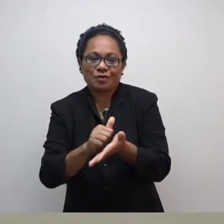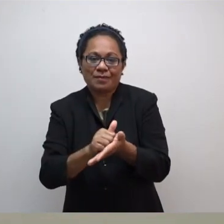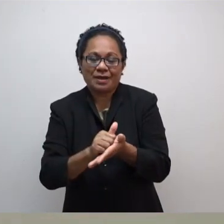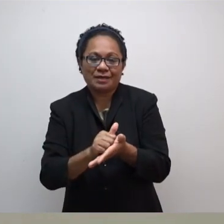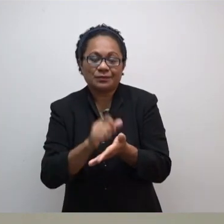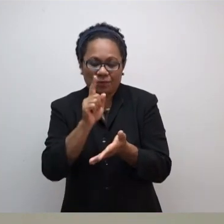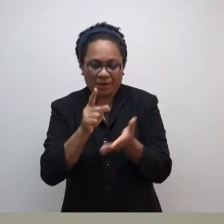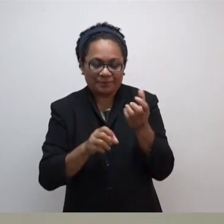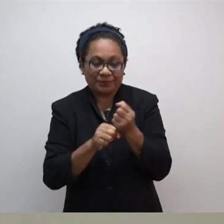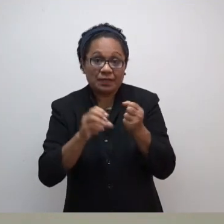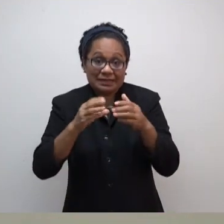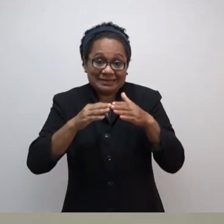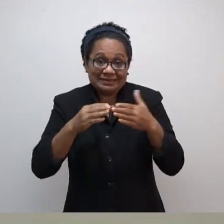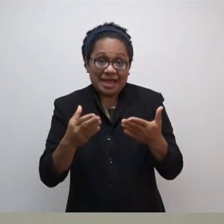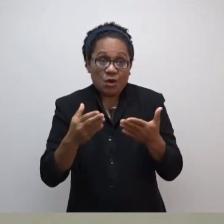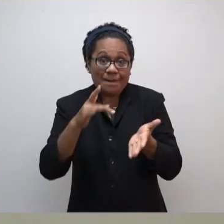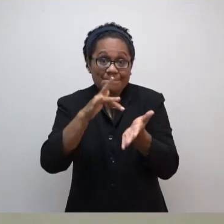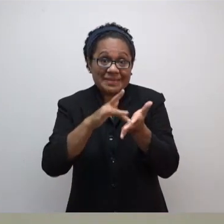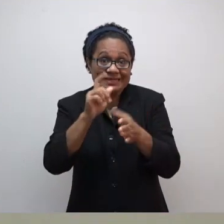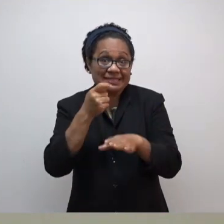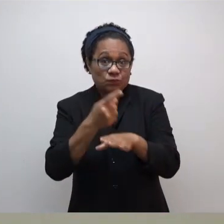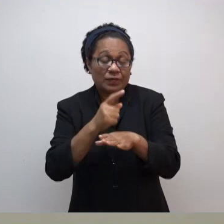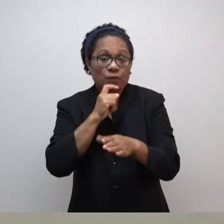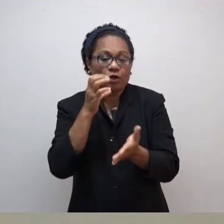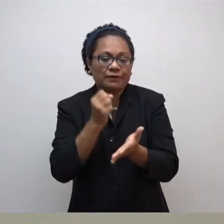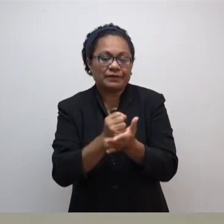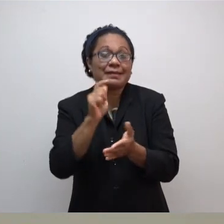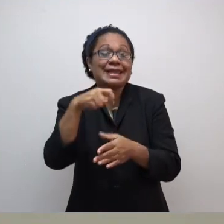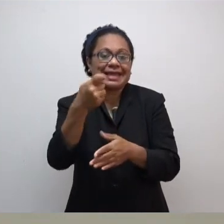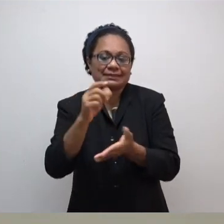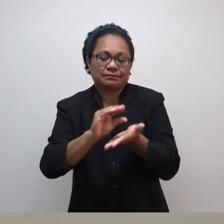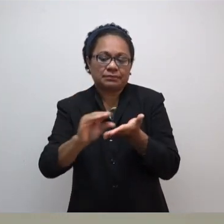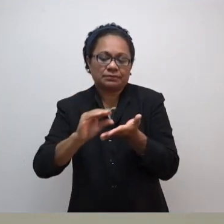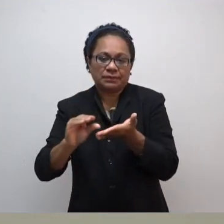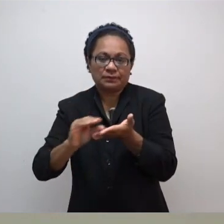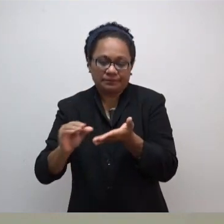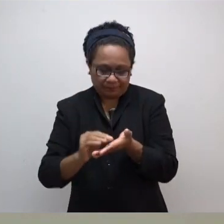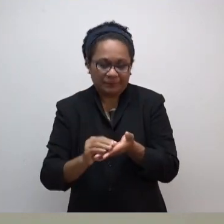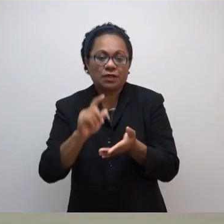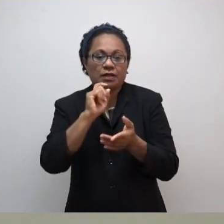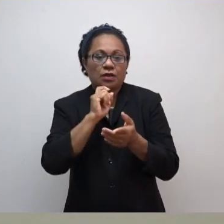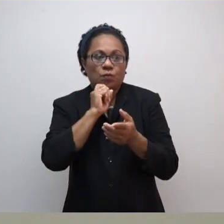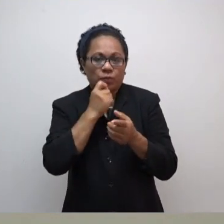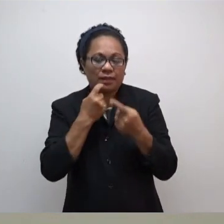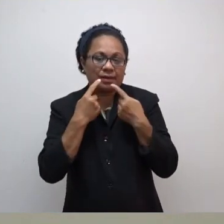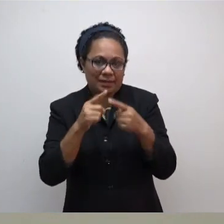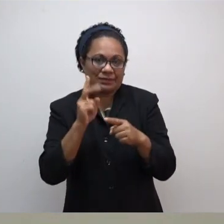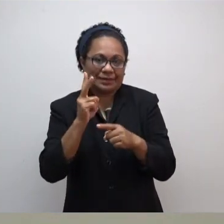this actual rollout, by middle of next week sometime, we'll be able to give you then the end figures